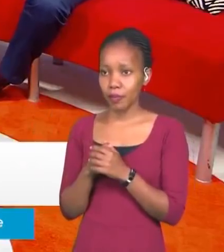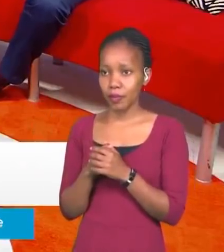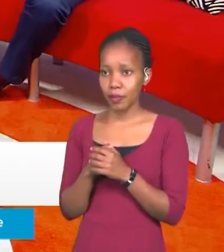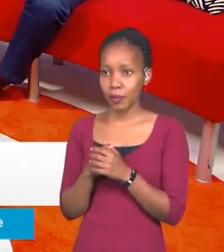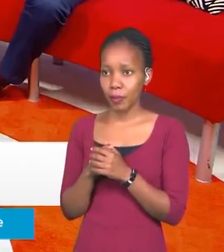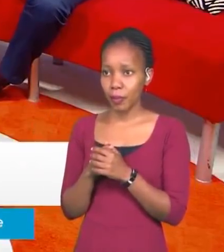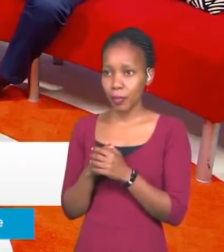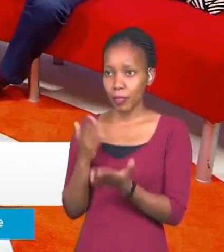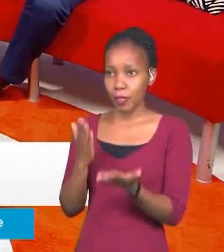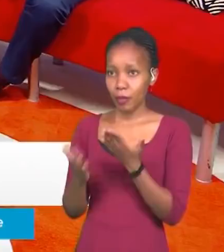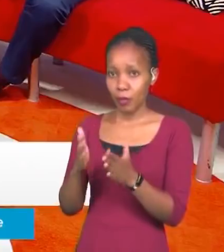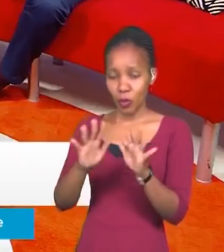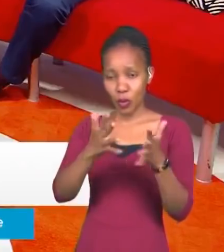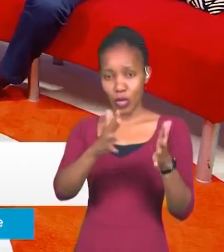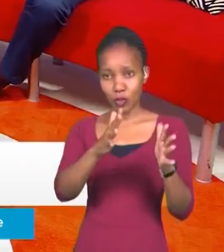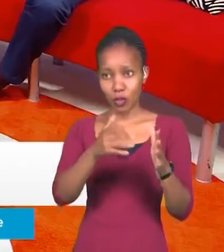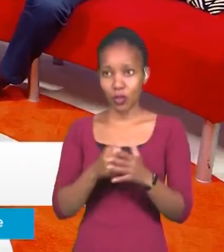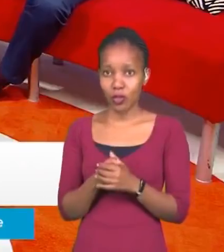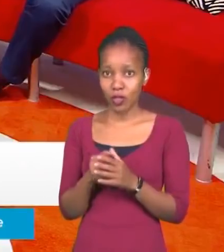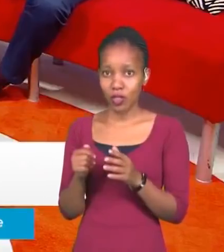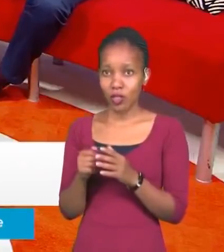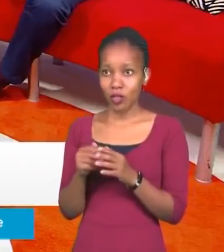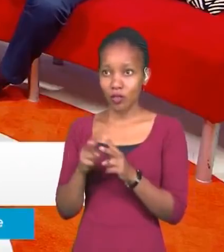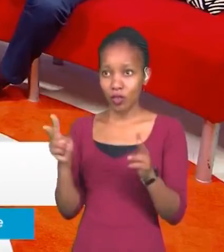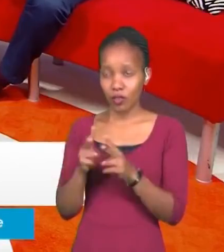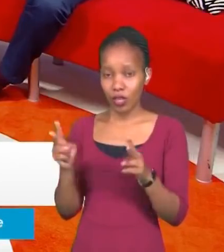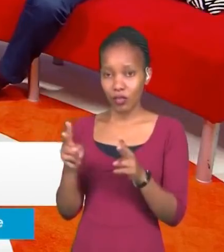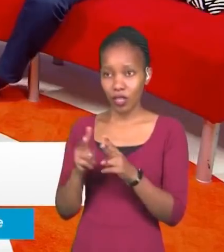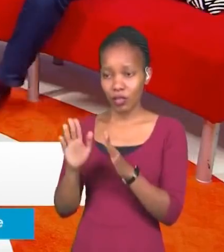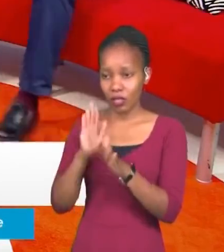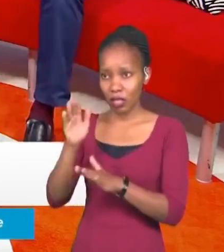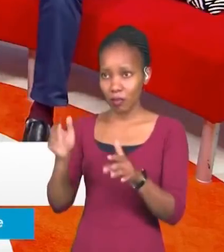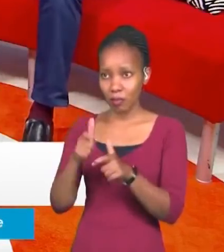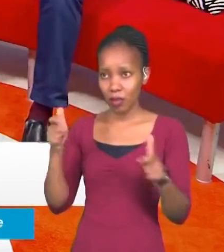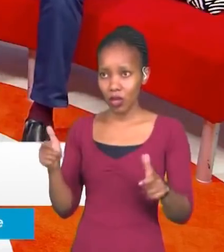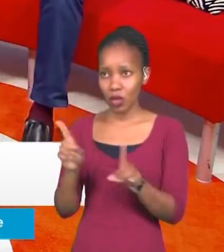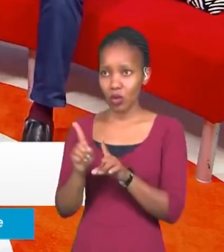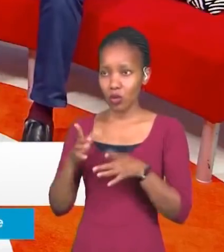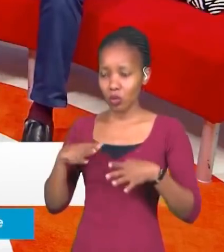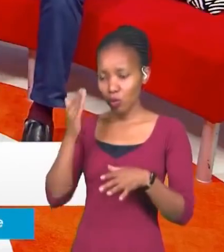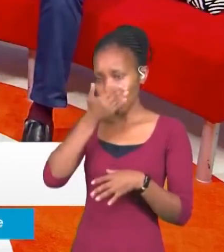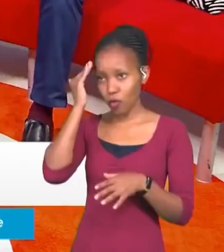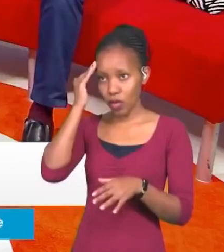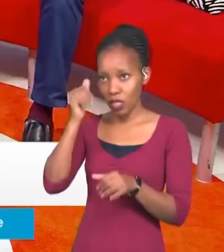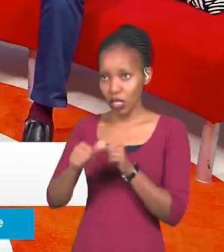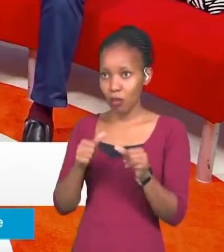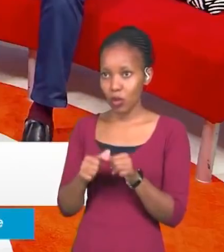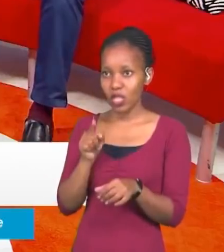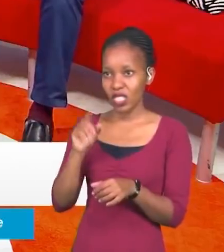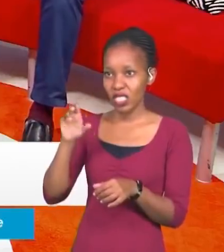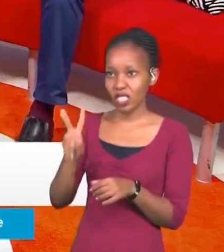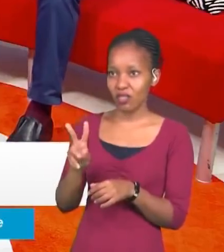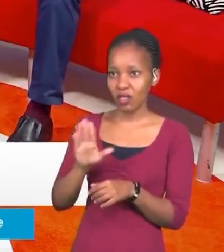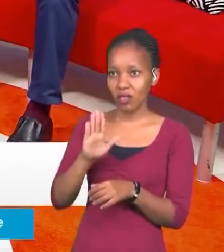believe I should say maybe congratulations. Thank you. And it's a very strong mileage. I appreciate and also, people forget about this. Mm-hmm. This is in your CV.